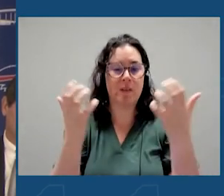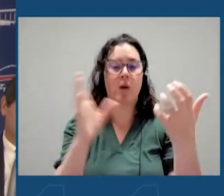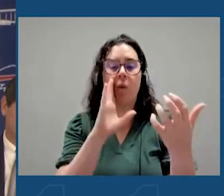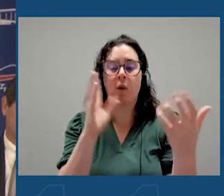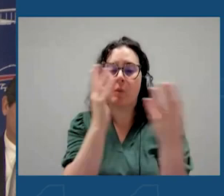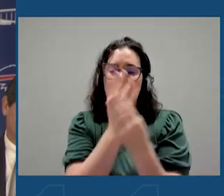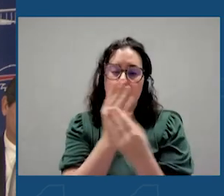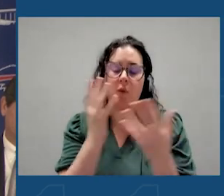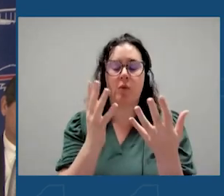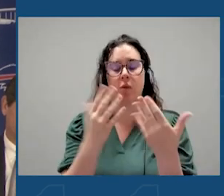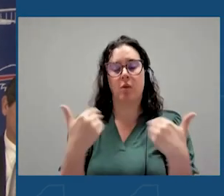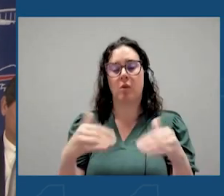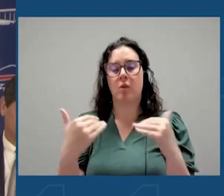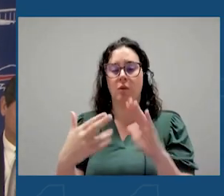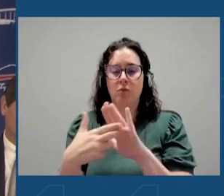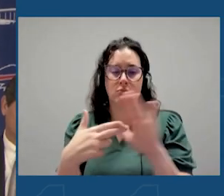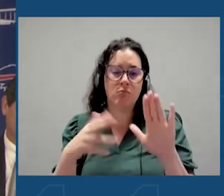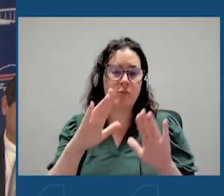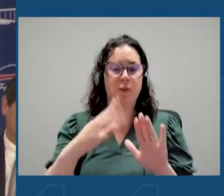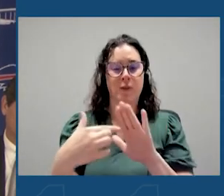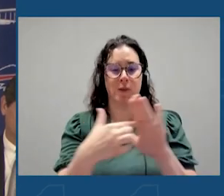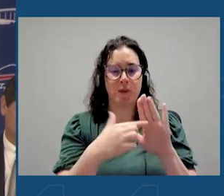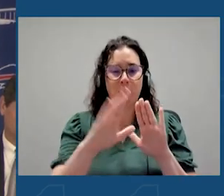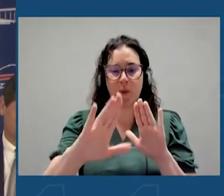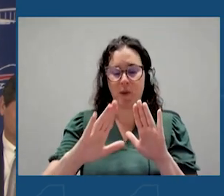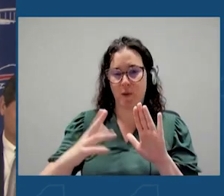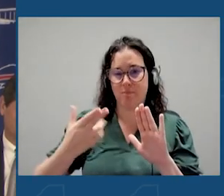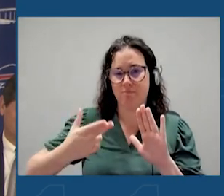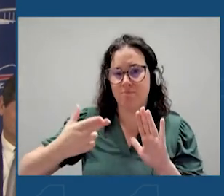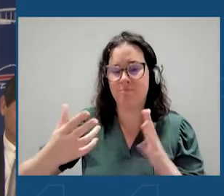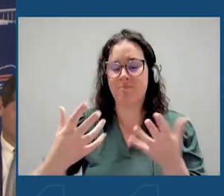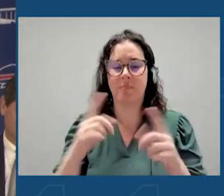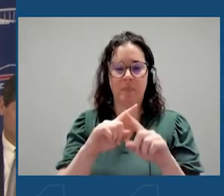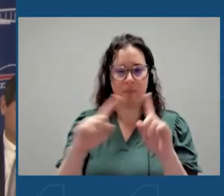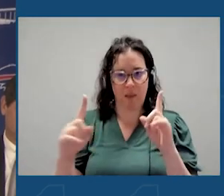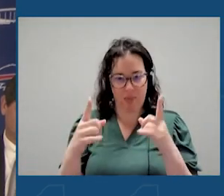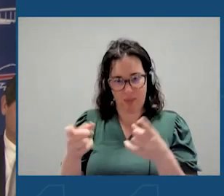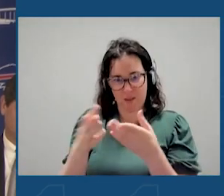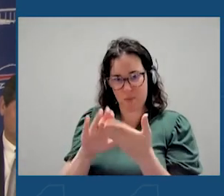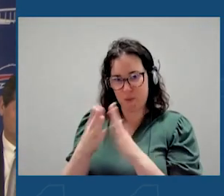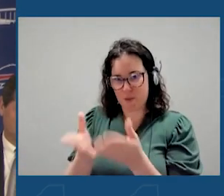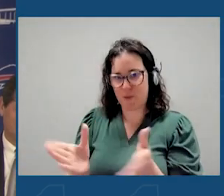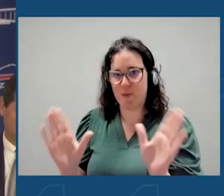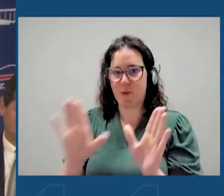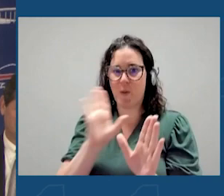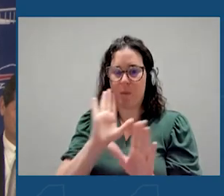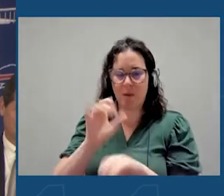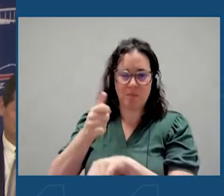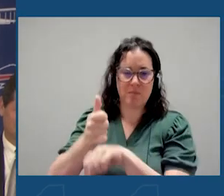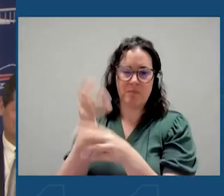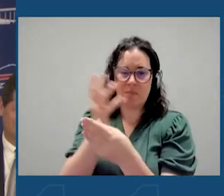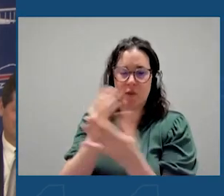for you all in this community, but for this community in general. So thank you for the work you did and the commitments you made.